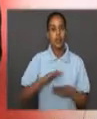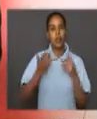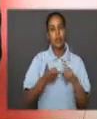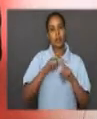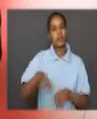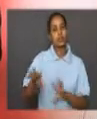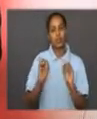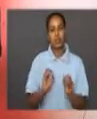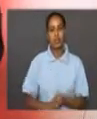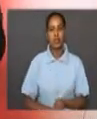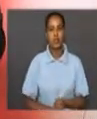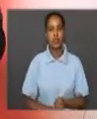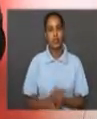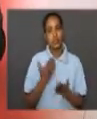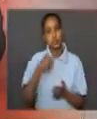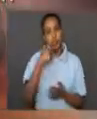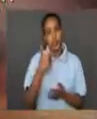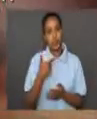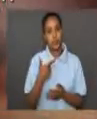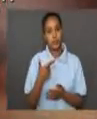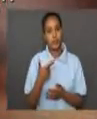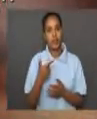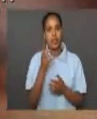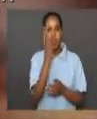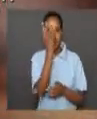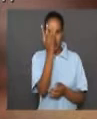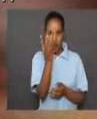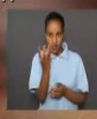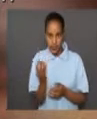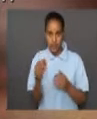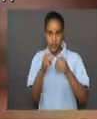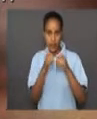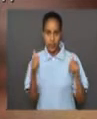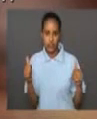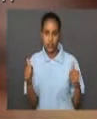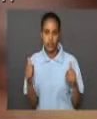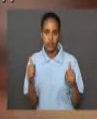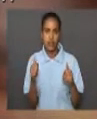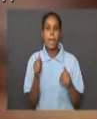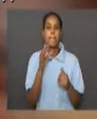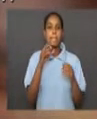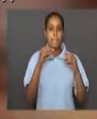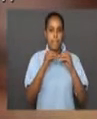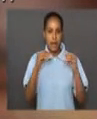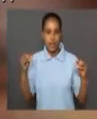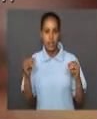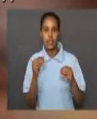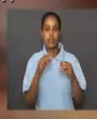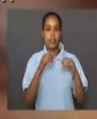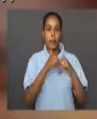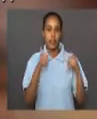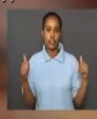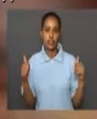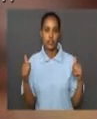Welcome back, students. If you said gravity separation, magnetic